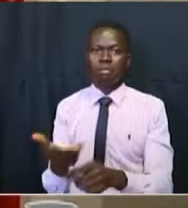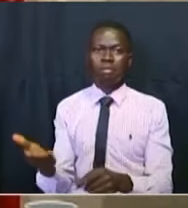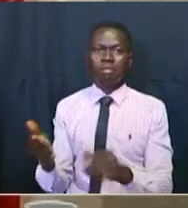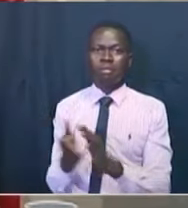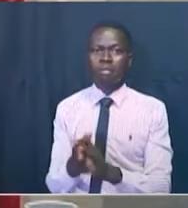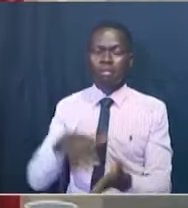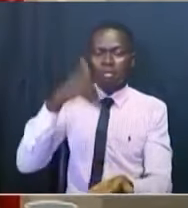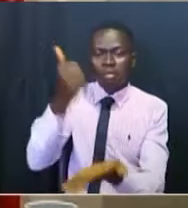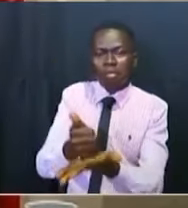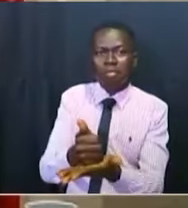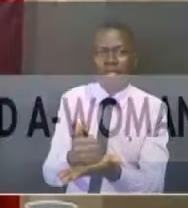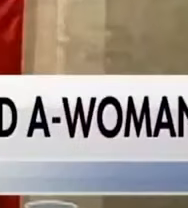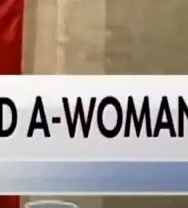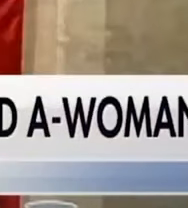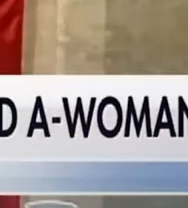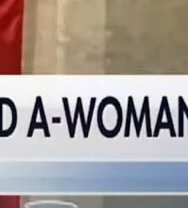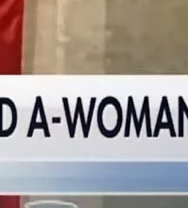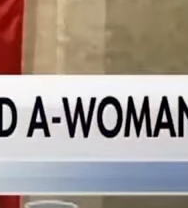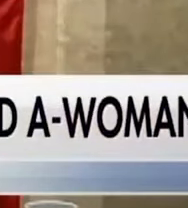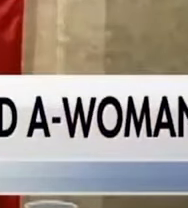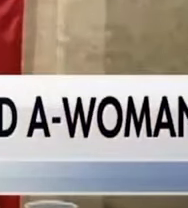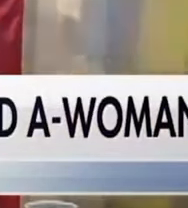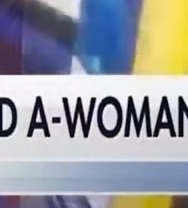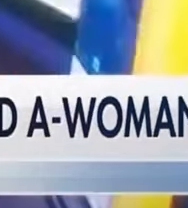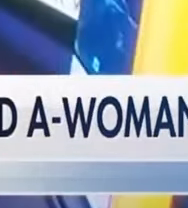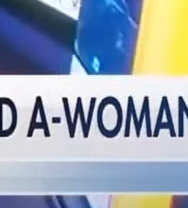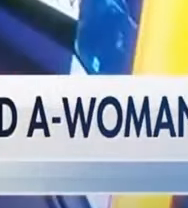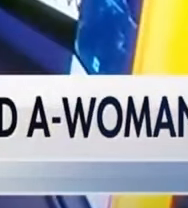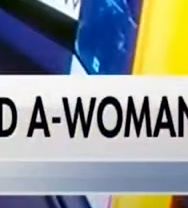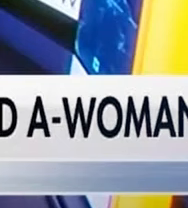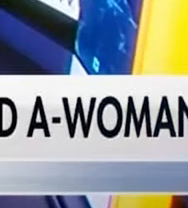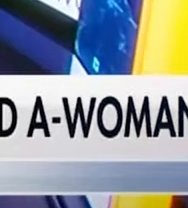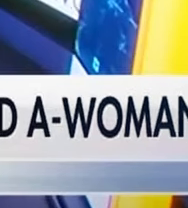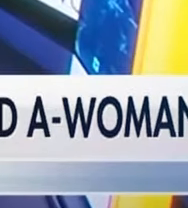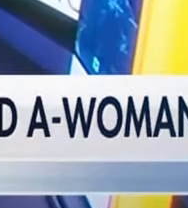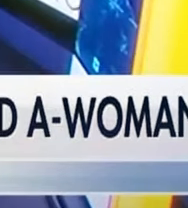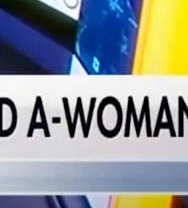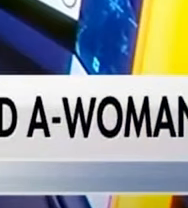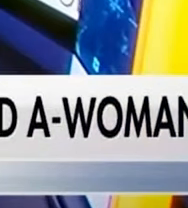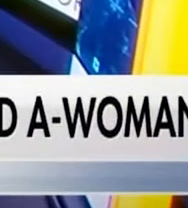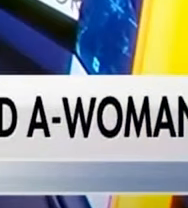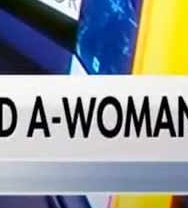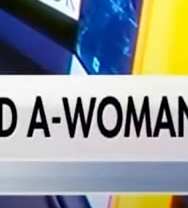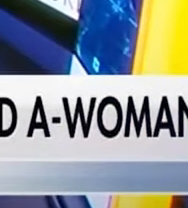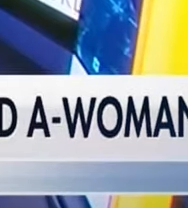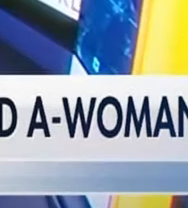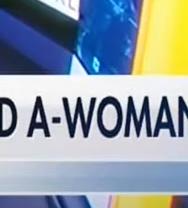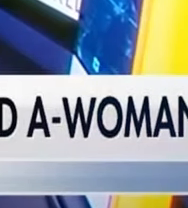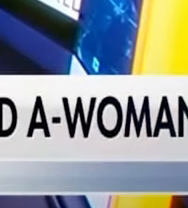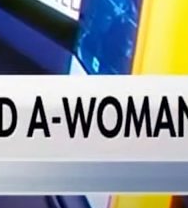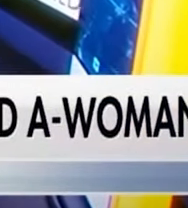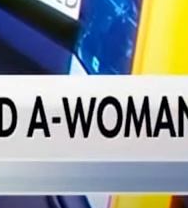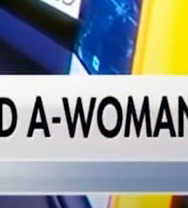A man and a woman. Amen and a woman. The comments that